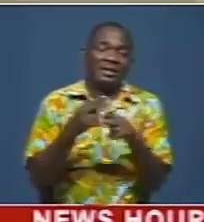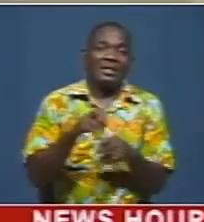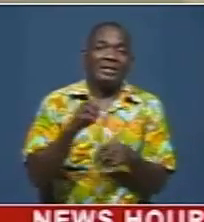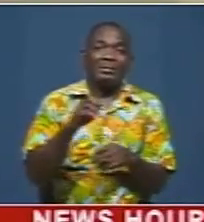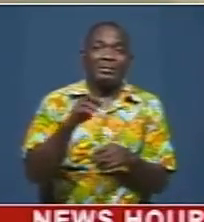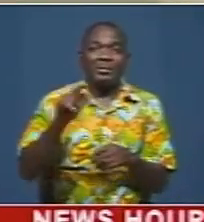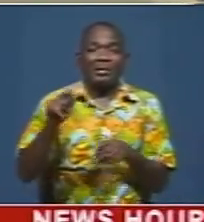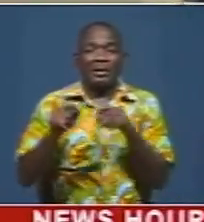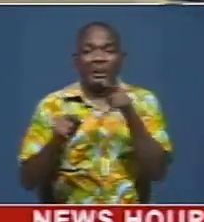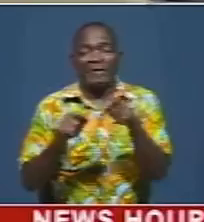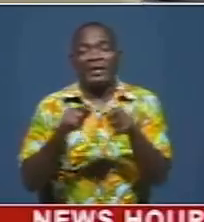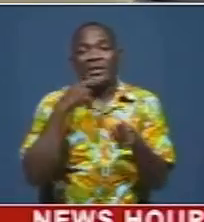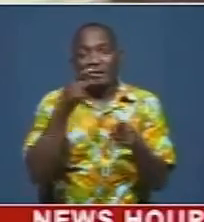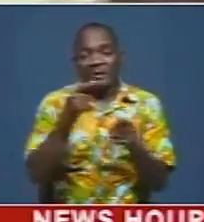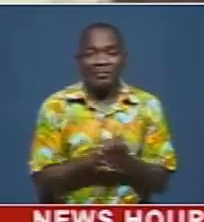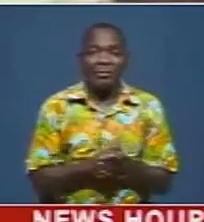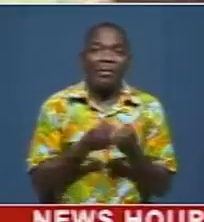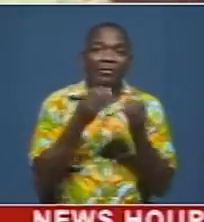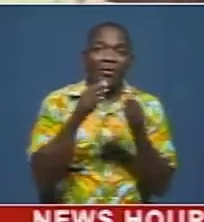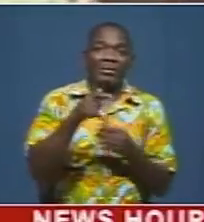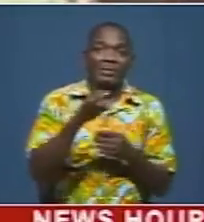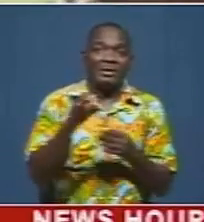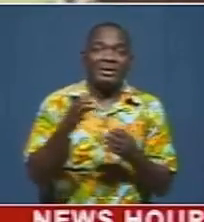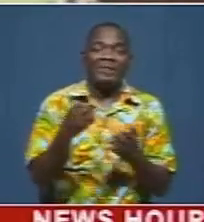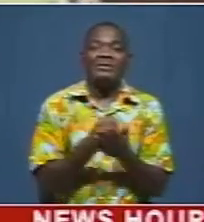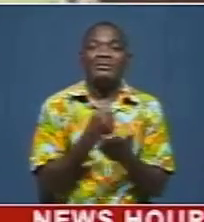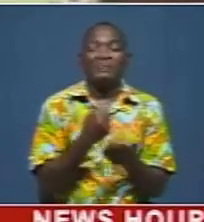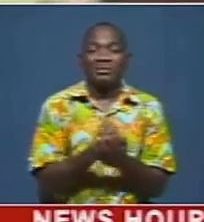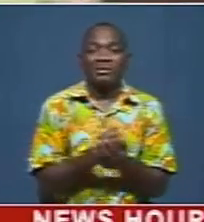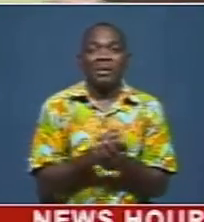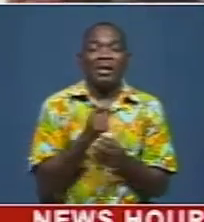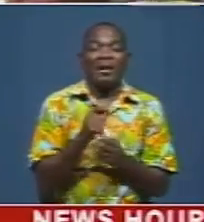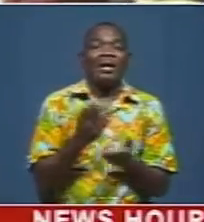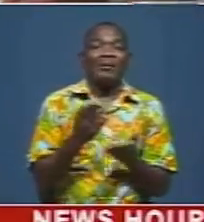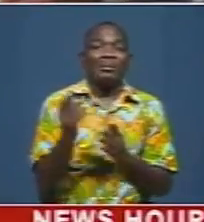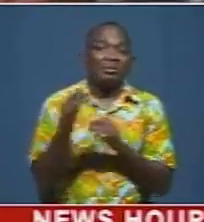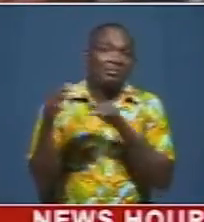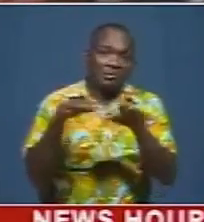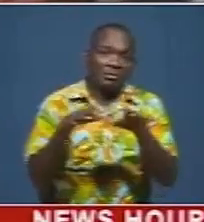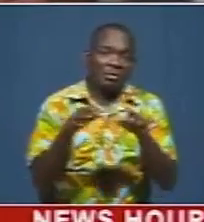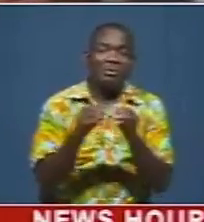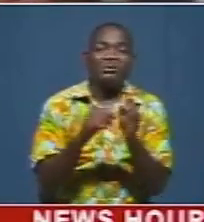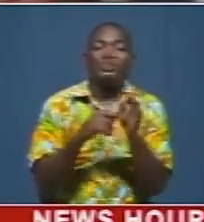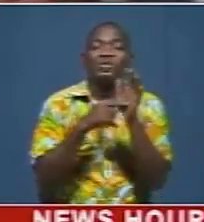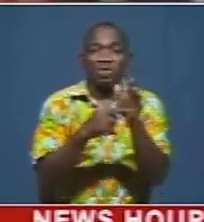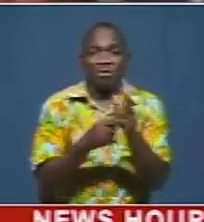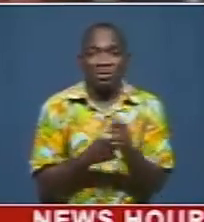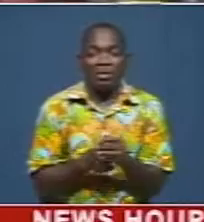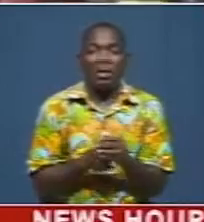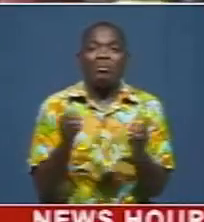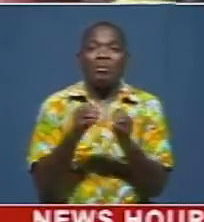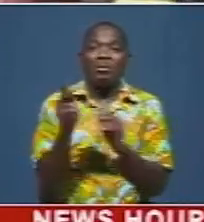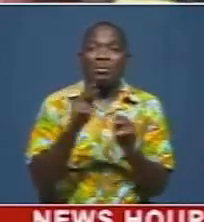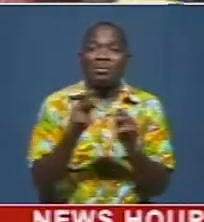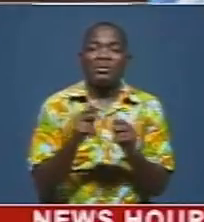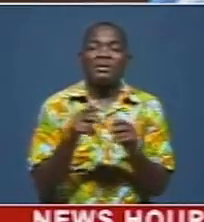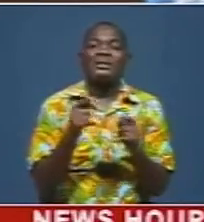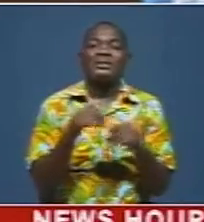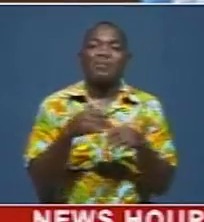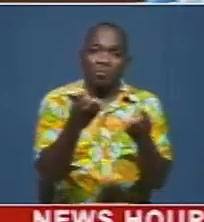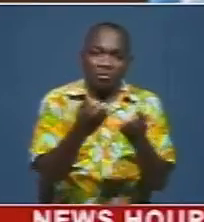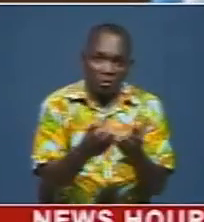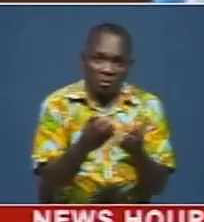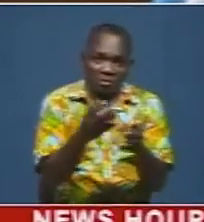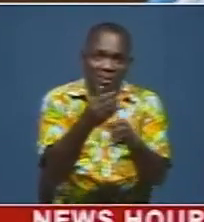Emmanuel Asaribediakon, told GBC News that the high turn-up is an indication that a lot more Ghanaians want